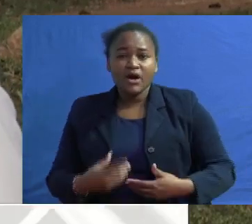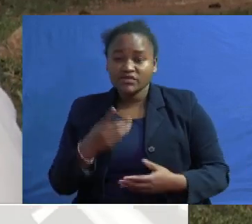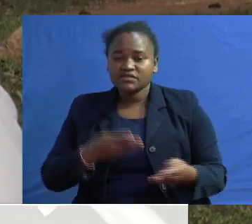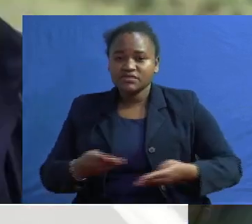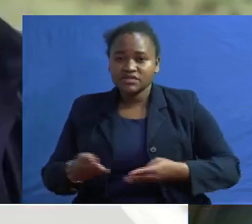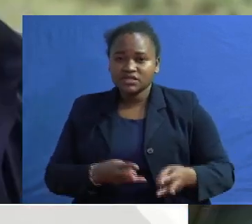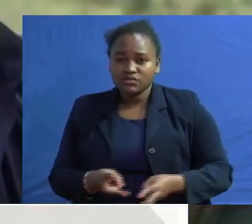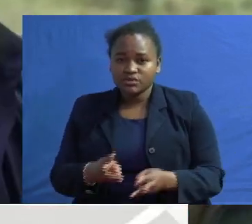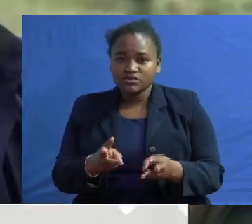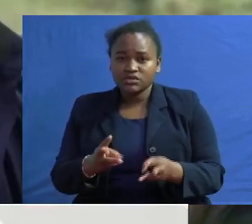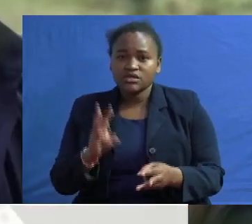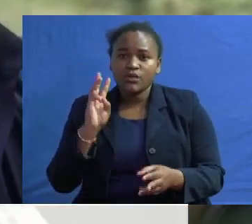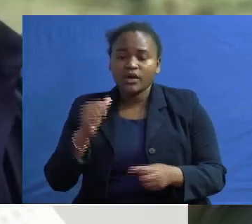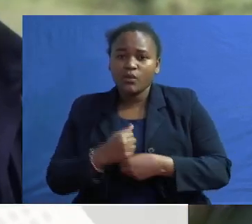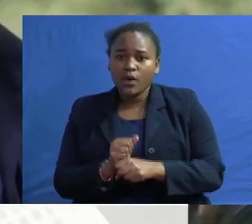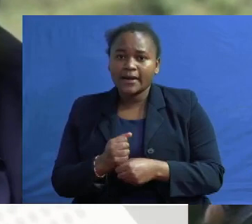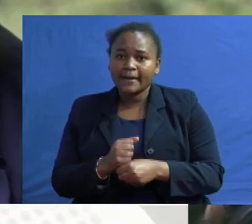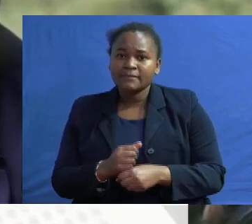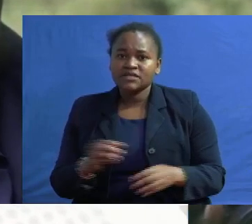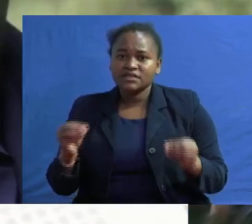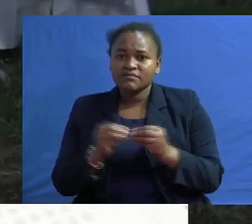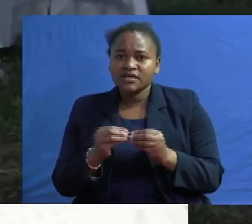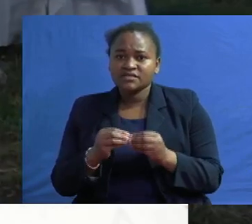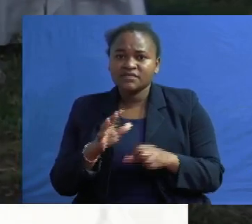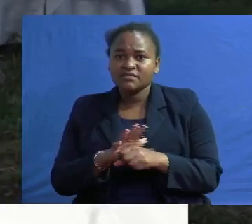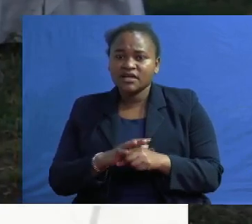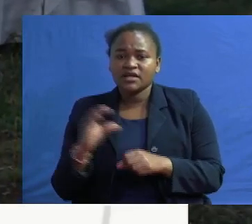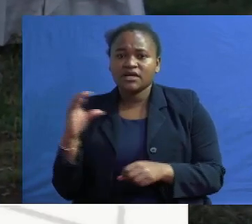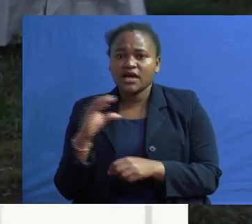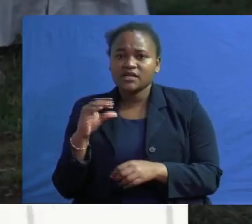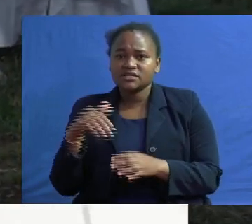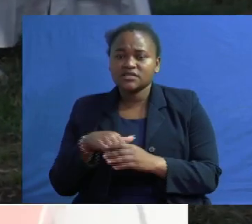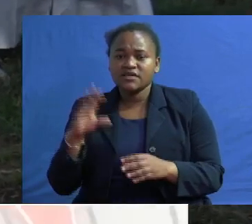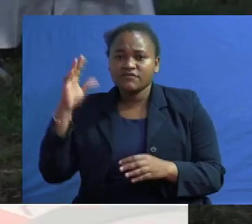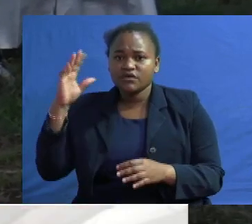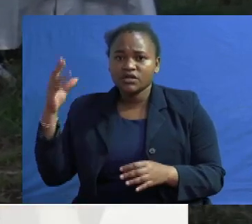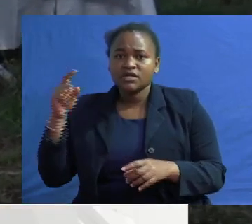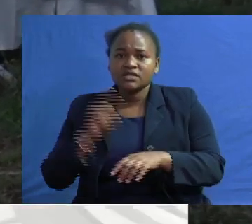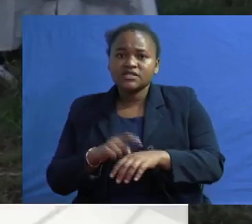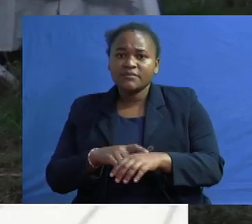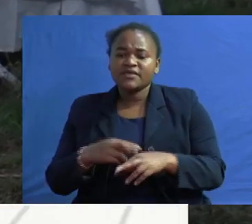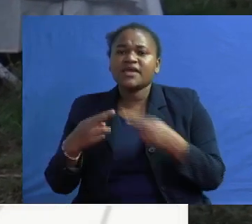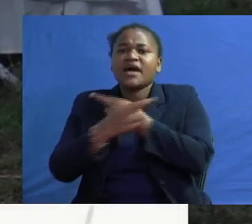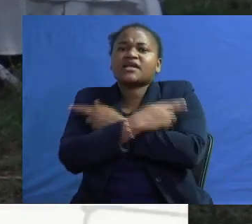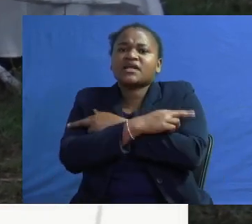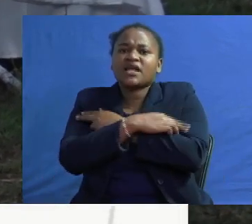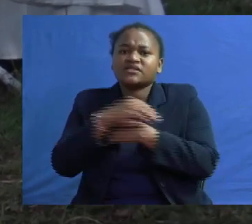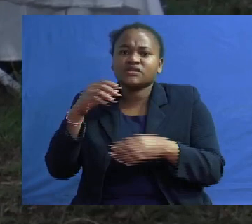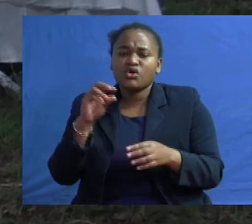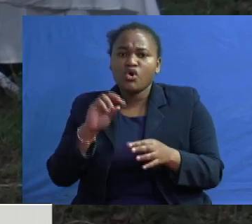business opportunity. Nyambura says that she meets her clients in the forest when they are relaxing or on picnic